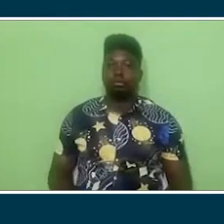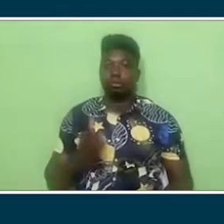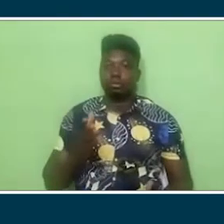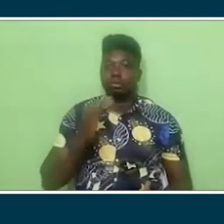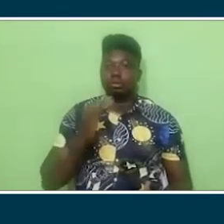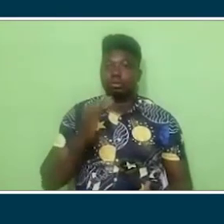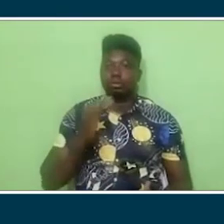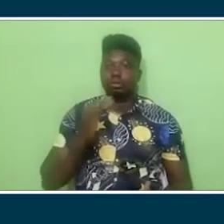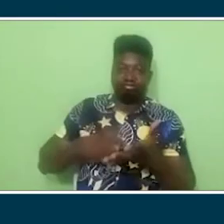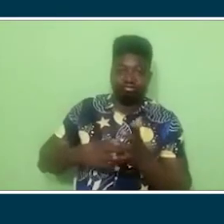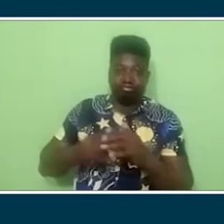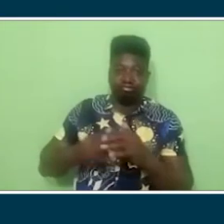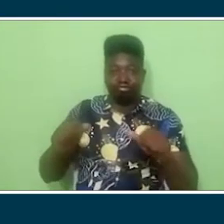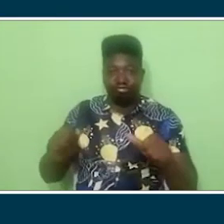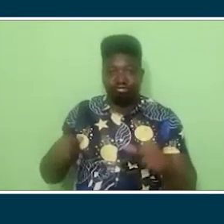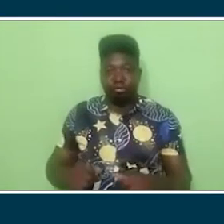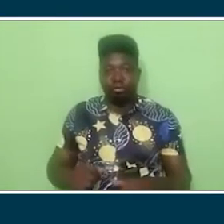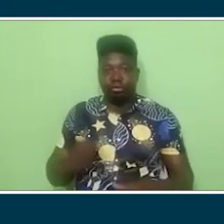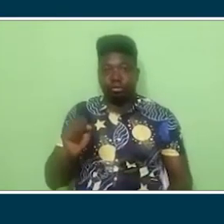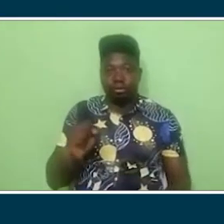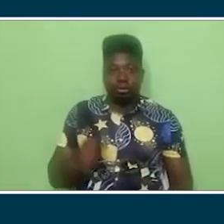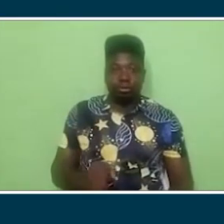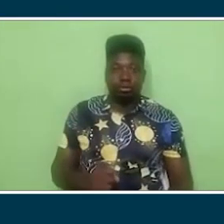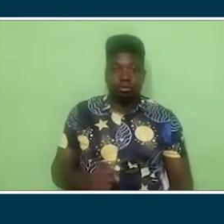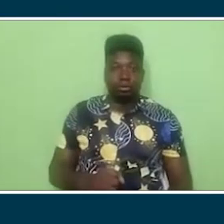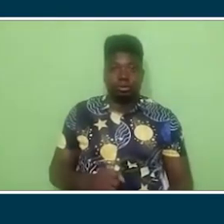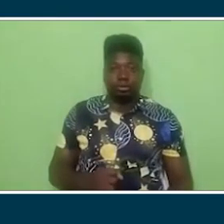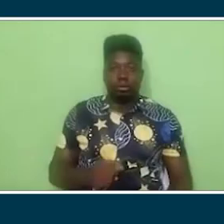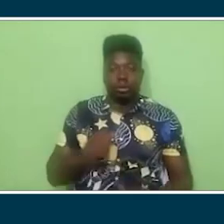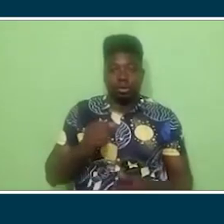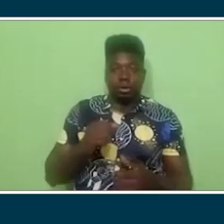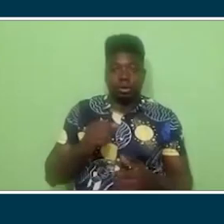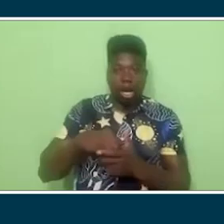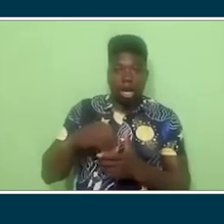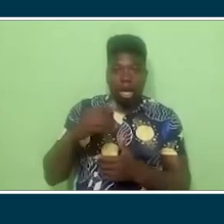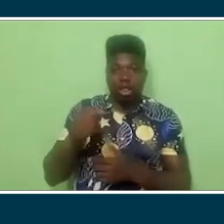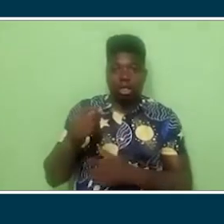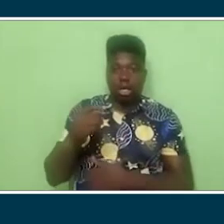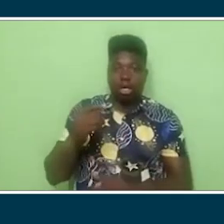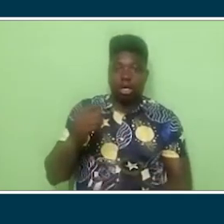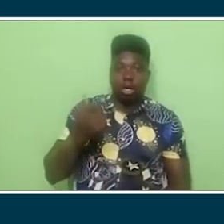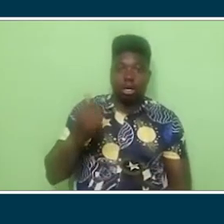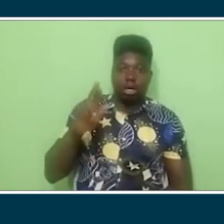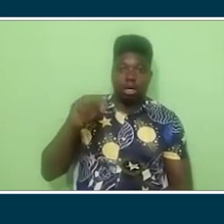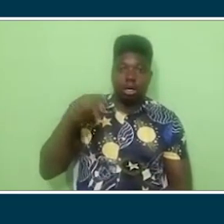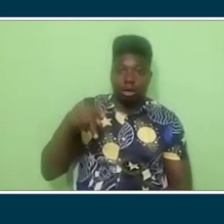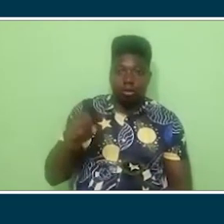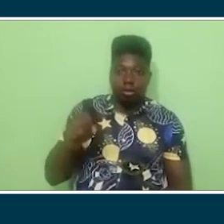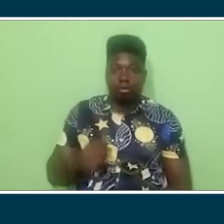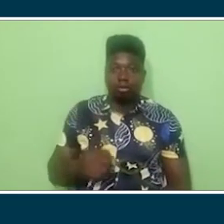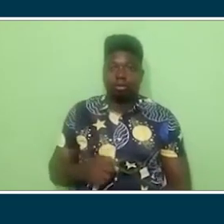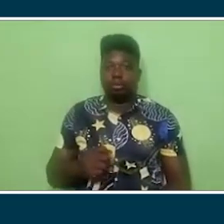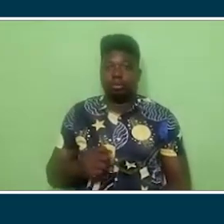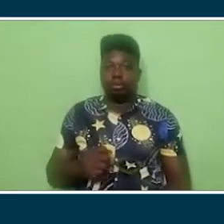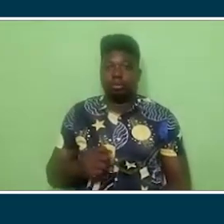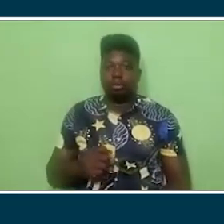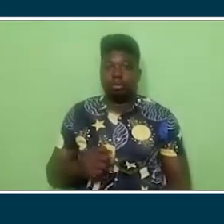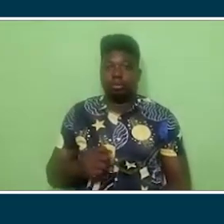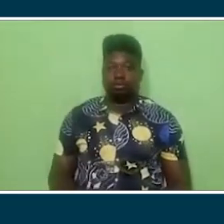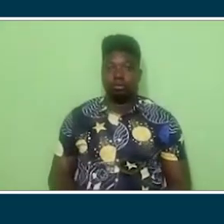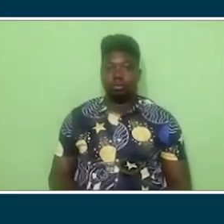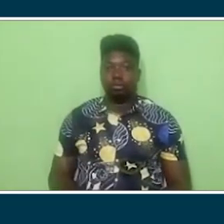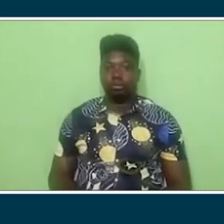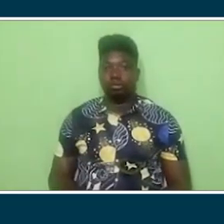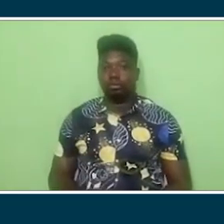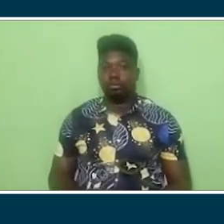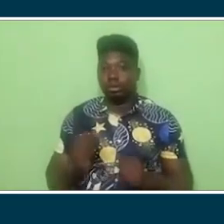Yeah, so there's a way that once in the grip of this consciousness, there's really nothing you can do, because anything